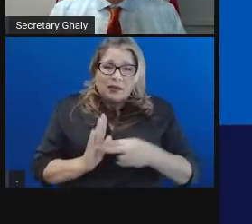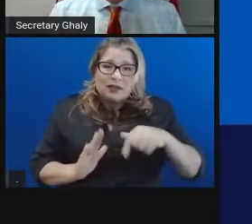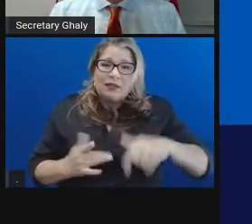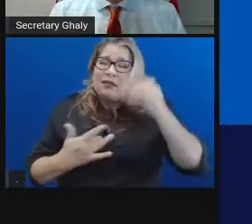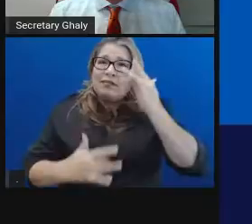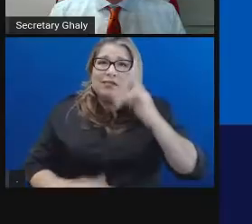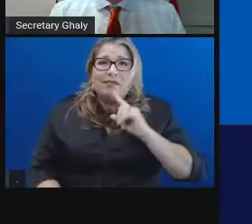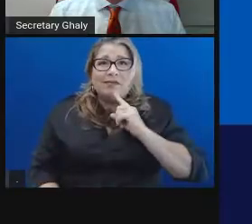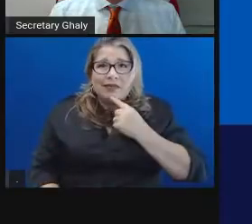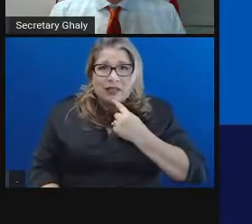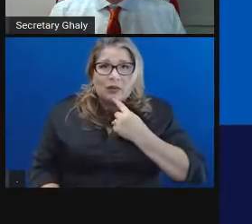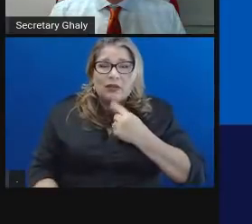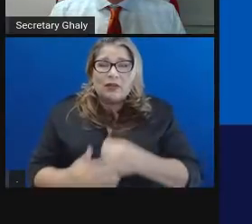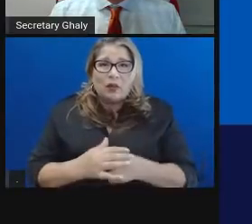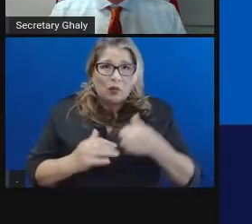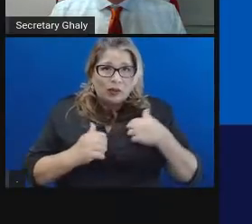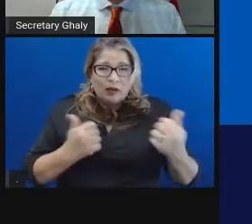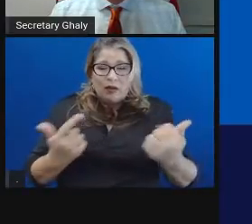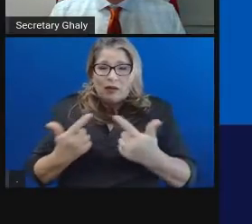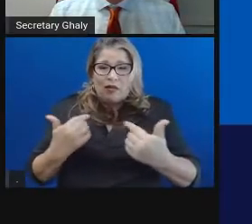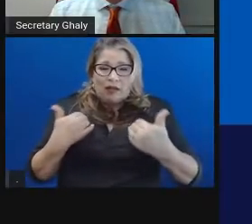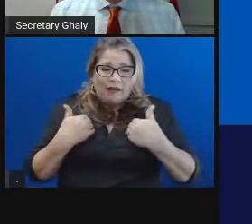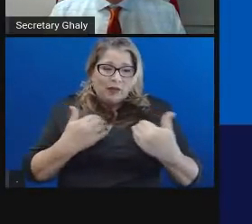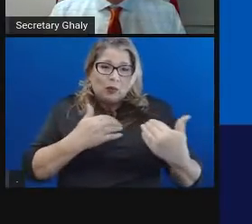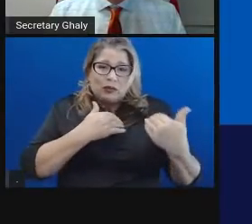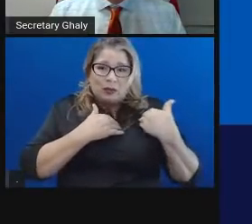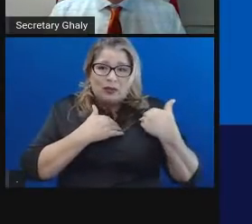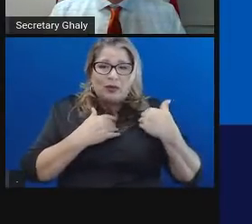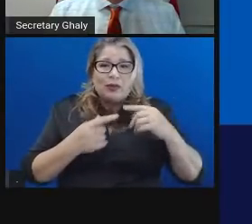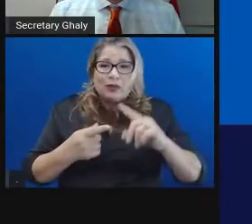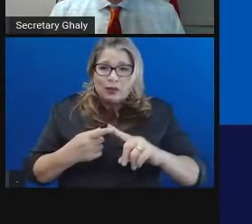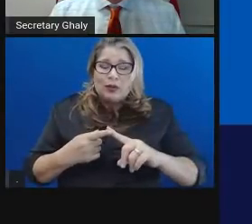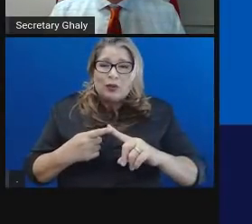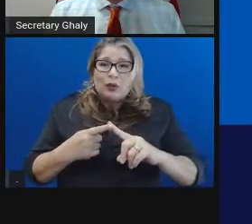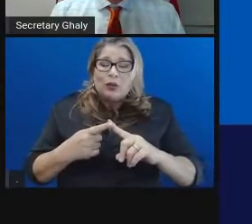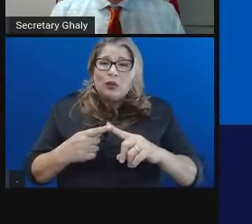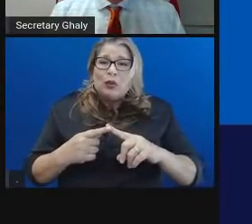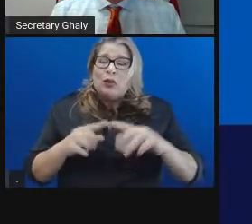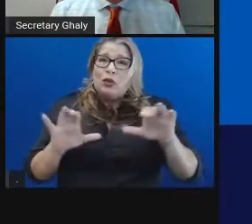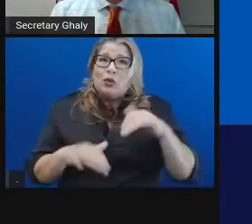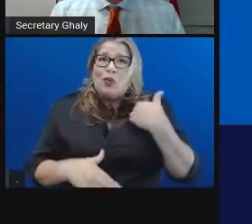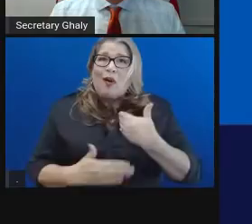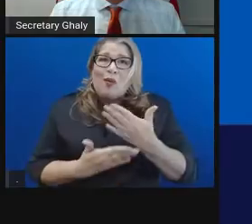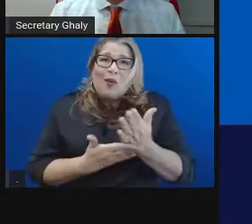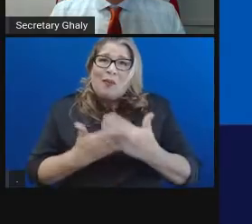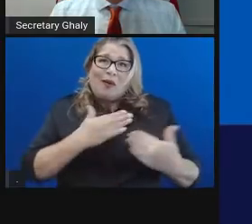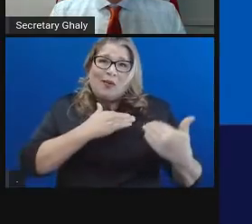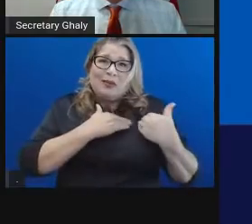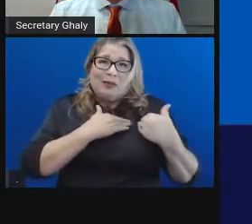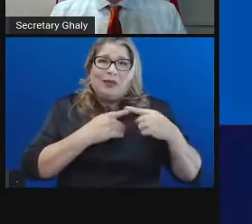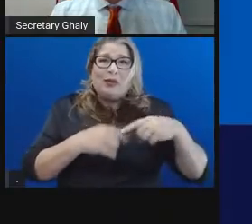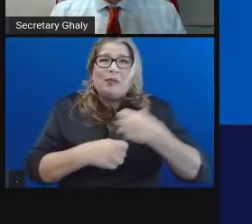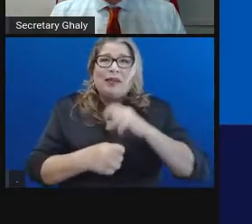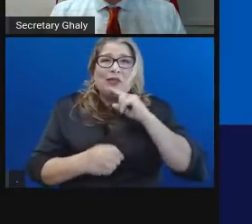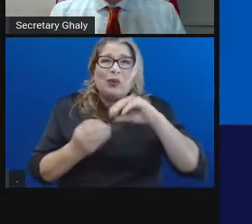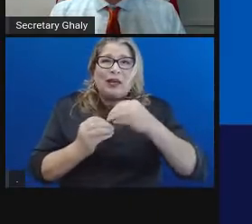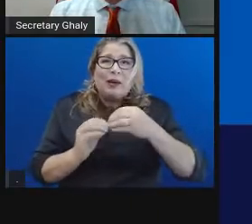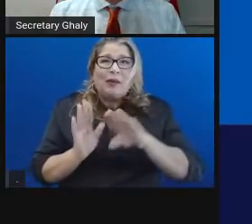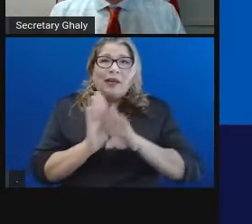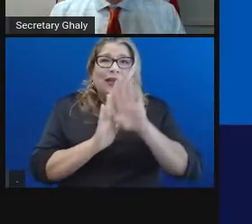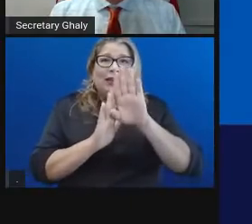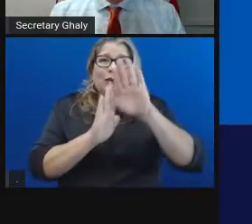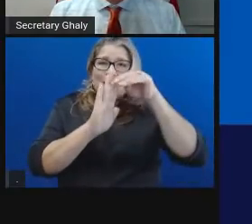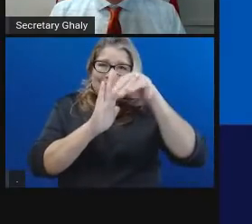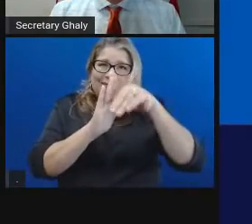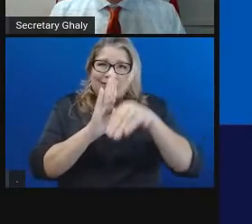important to really bend that curve and bring this pandemic to an end in California. So as I said,